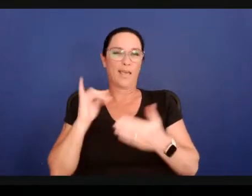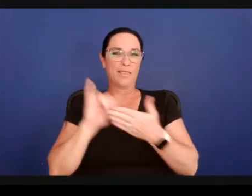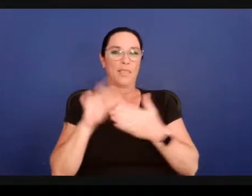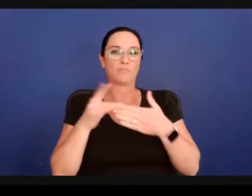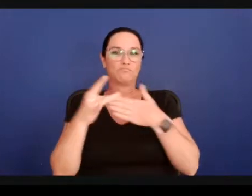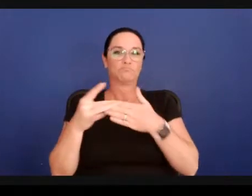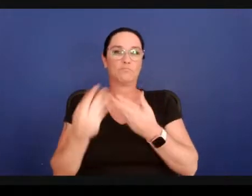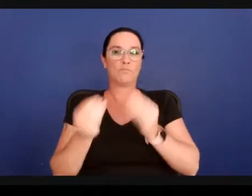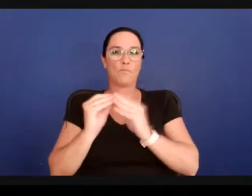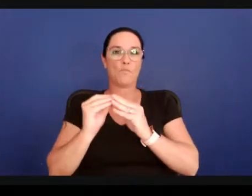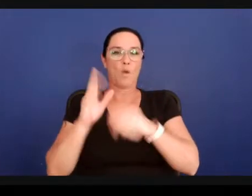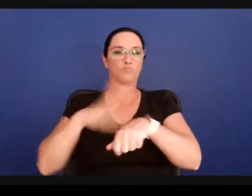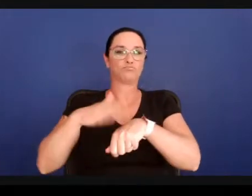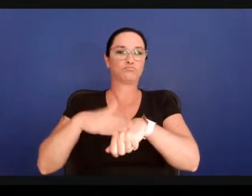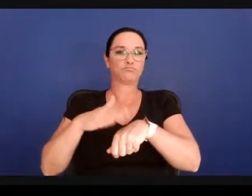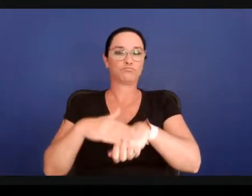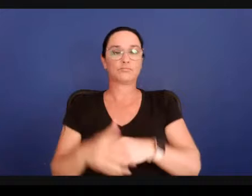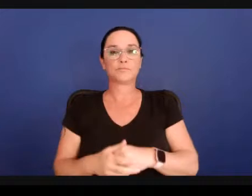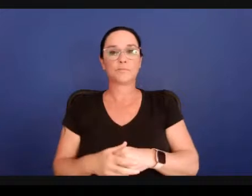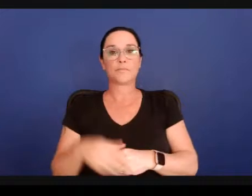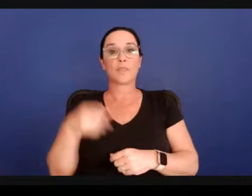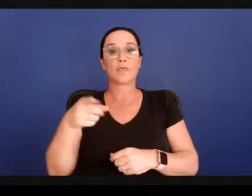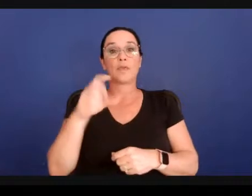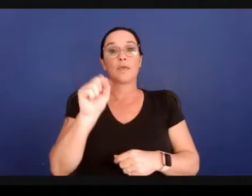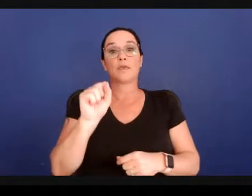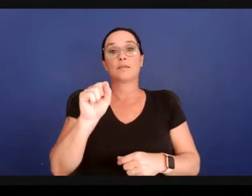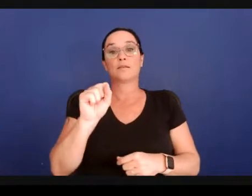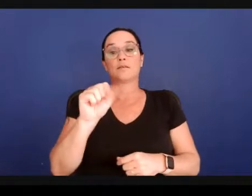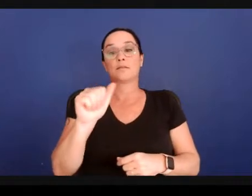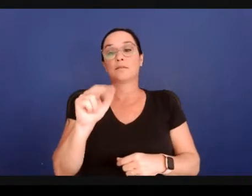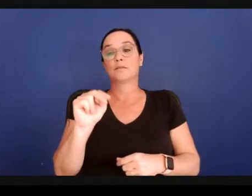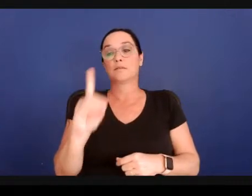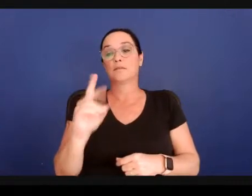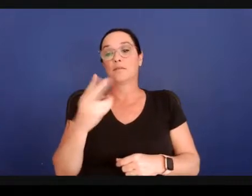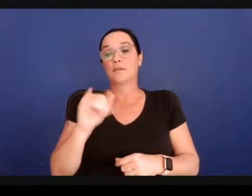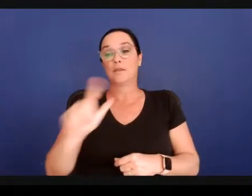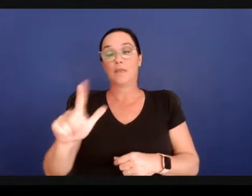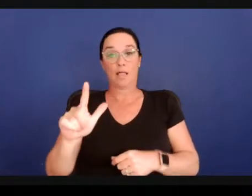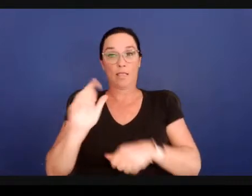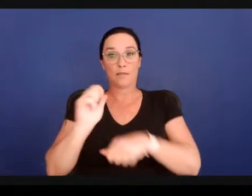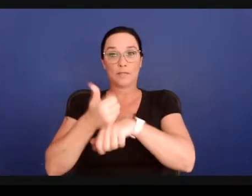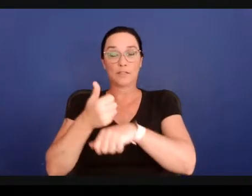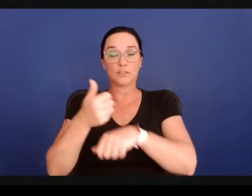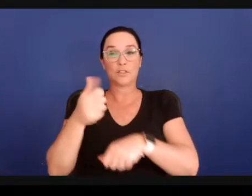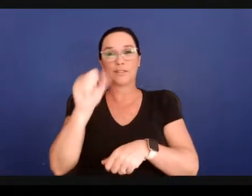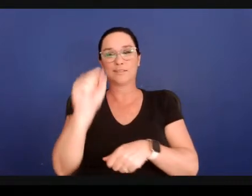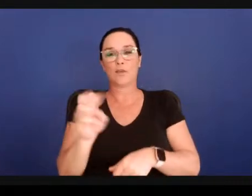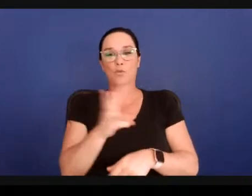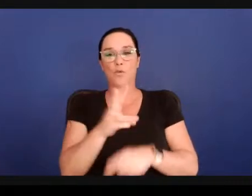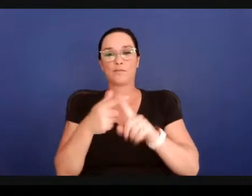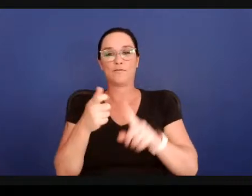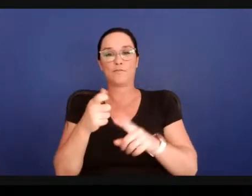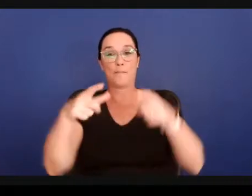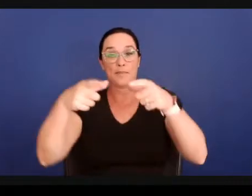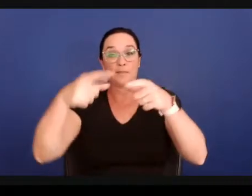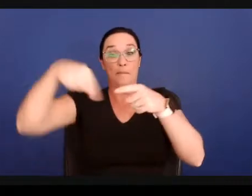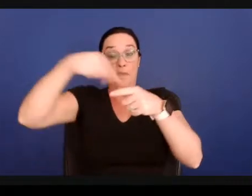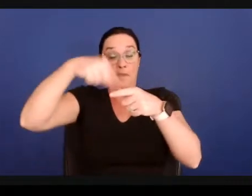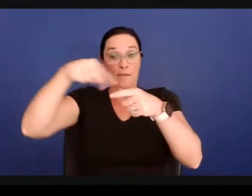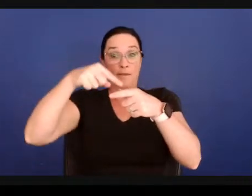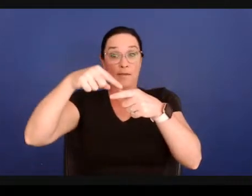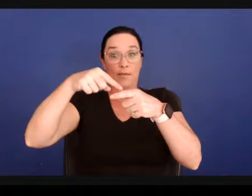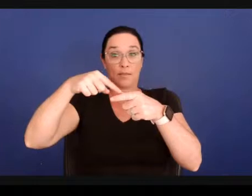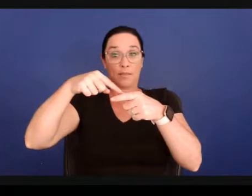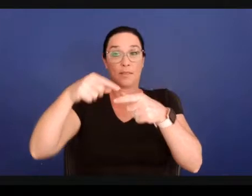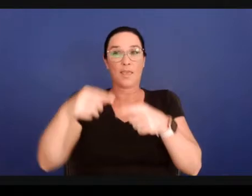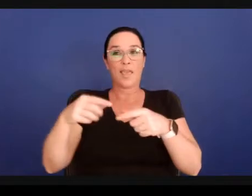Looking at the ground tilt signals at the Sandhill Station, this is just southwest of Kilauea Summit. We see that the summit component